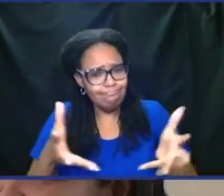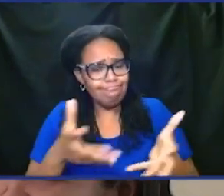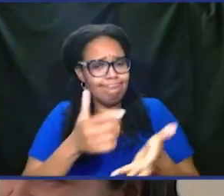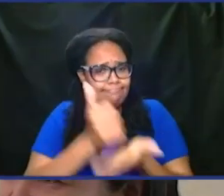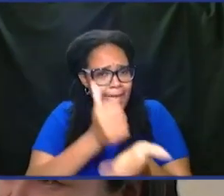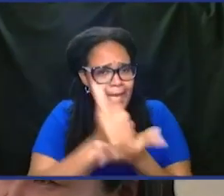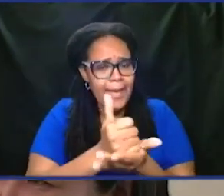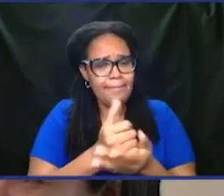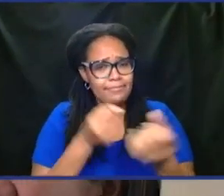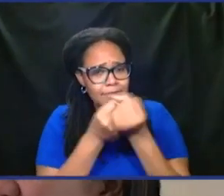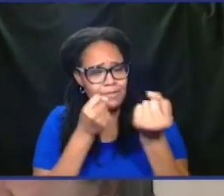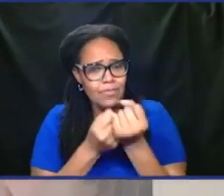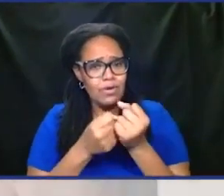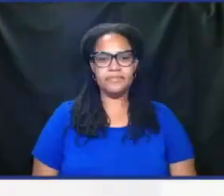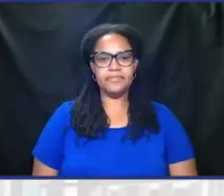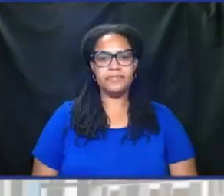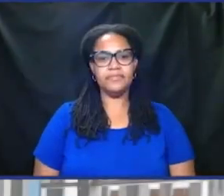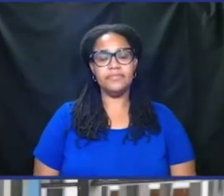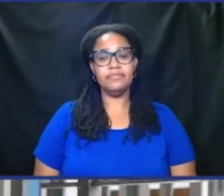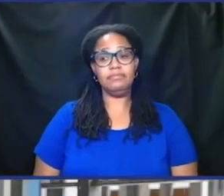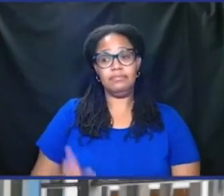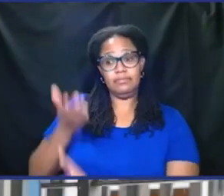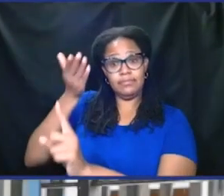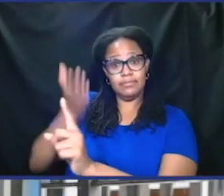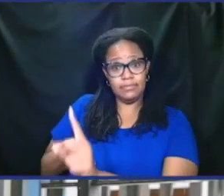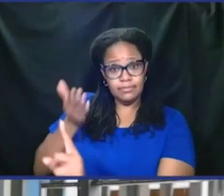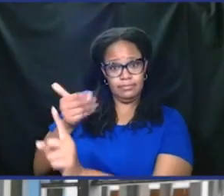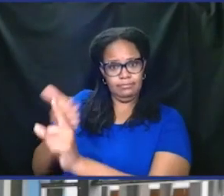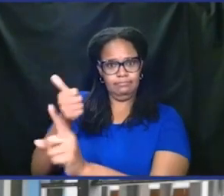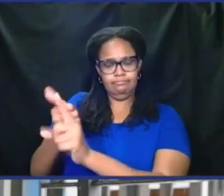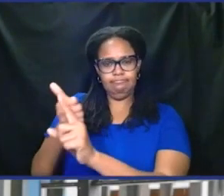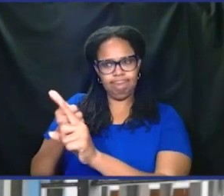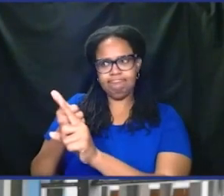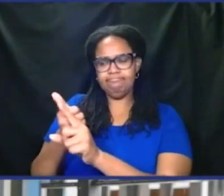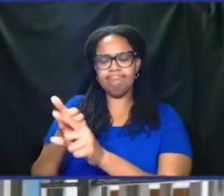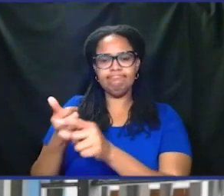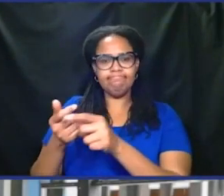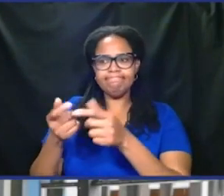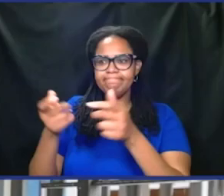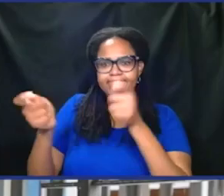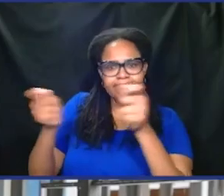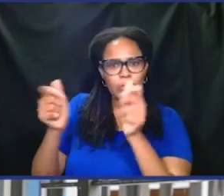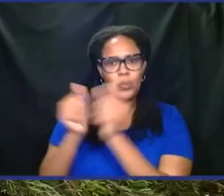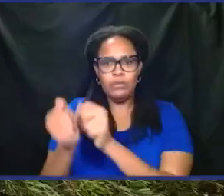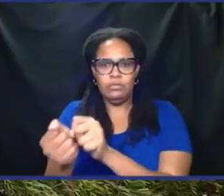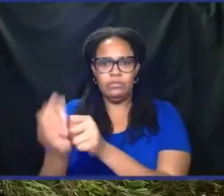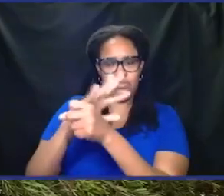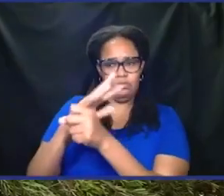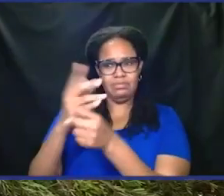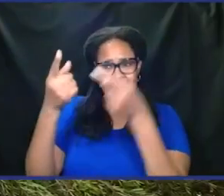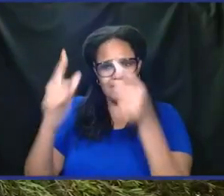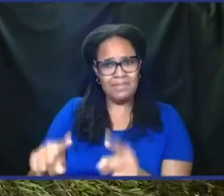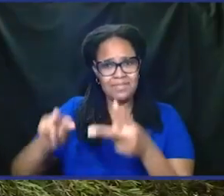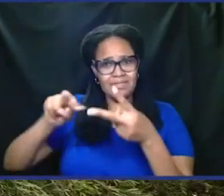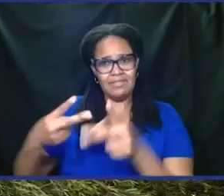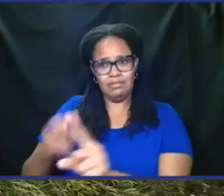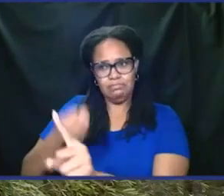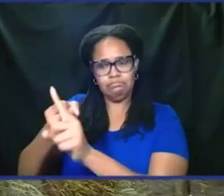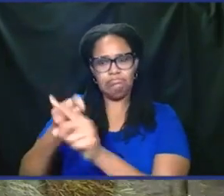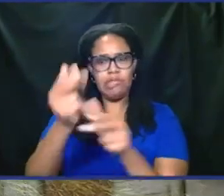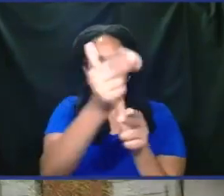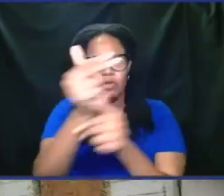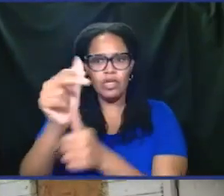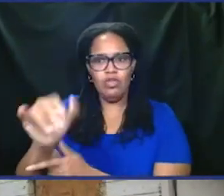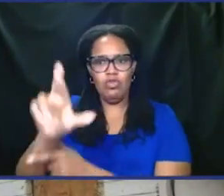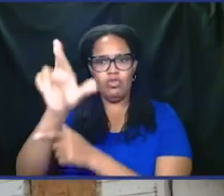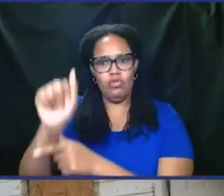physical and emotional needs. Jayvon Muhammad was already dealing with the COVID-19 pandemic when Hurricane Laura